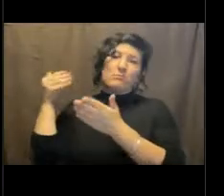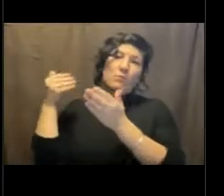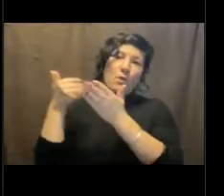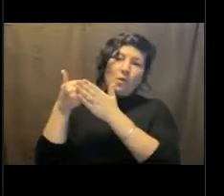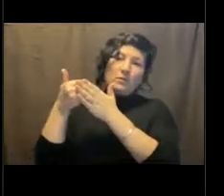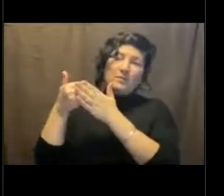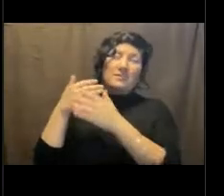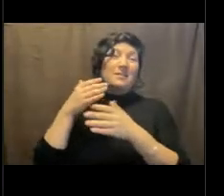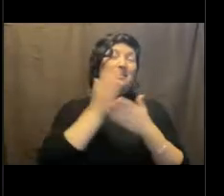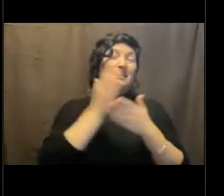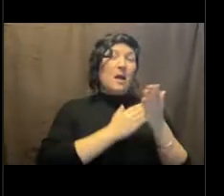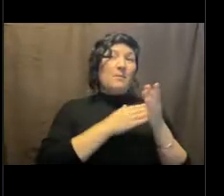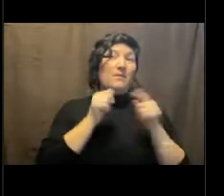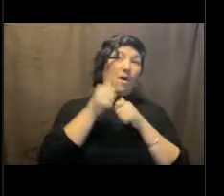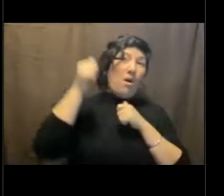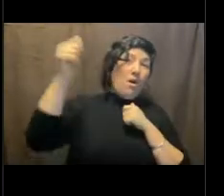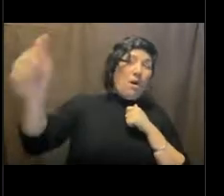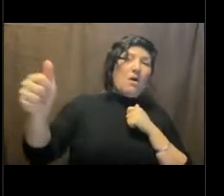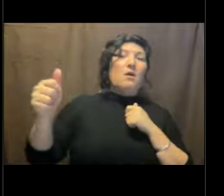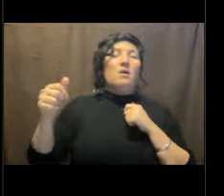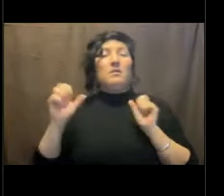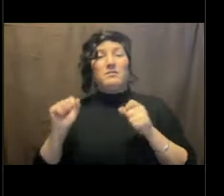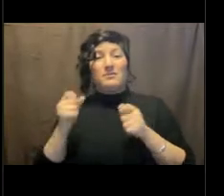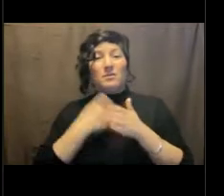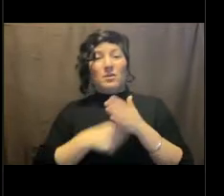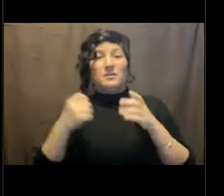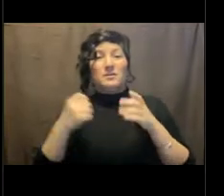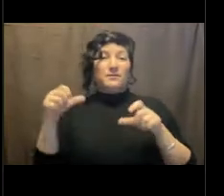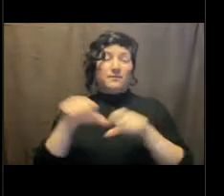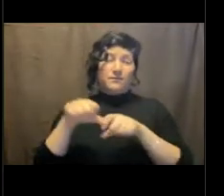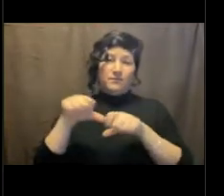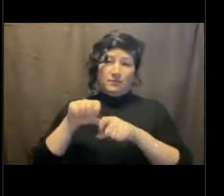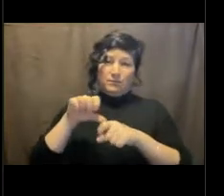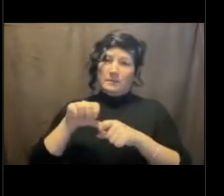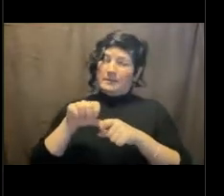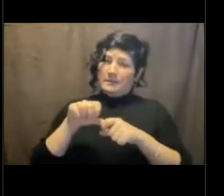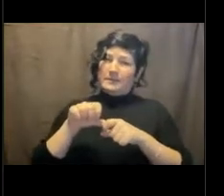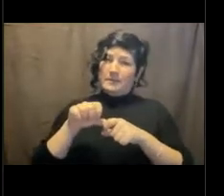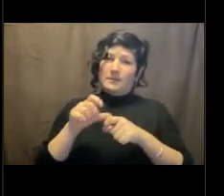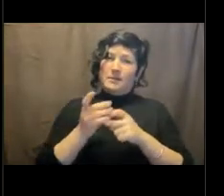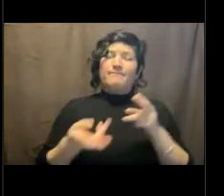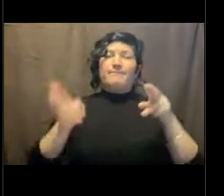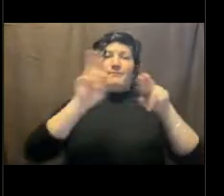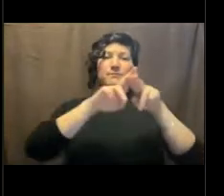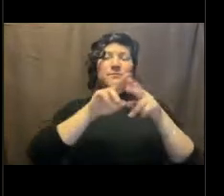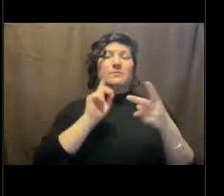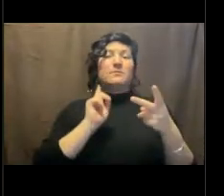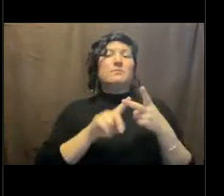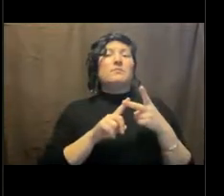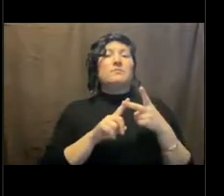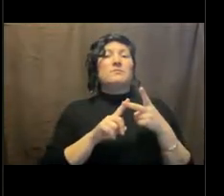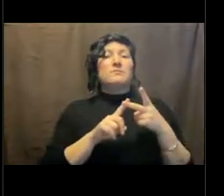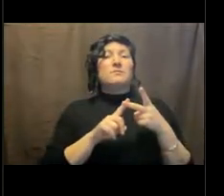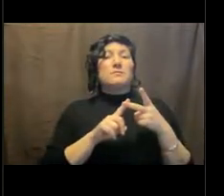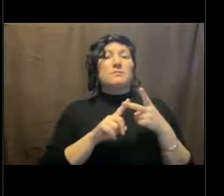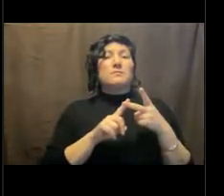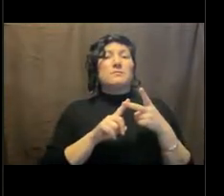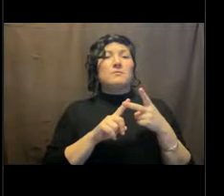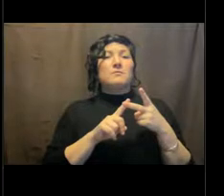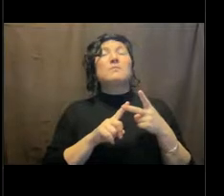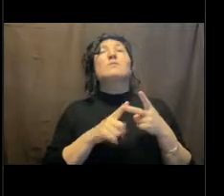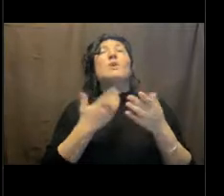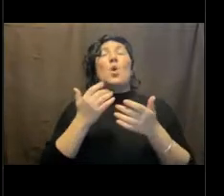for fuel costs. It can also determine which fish species a particular fisheries tries to